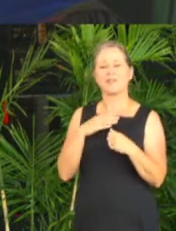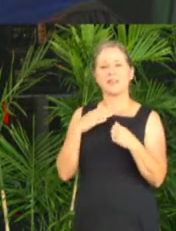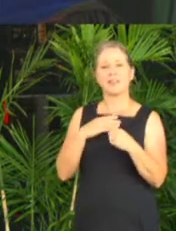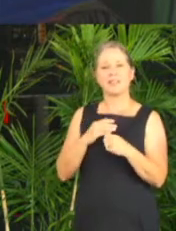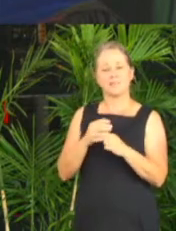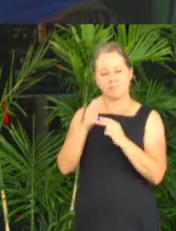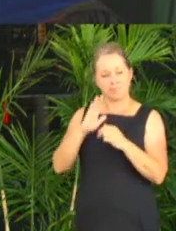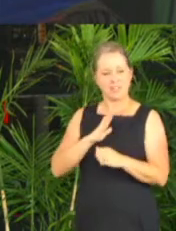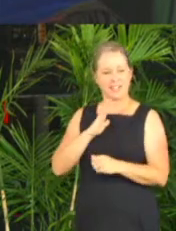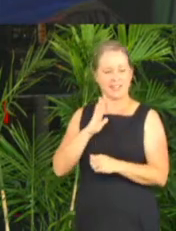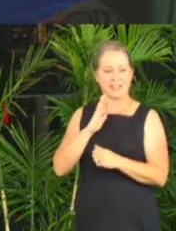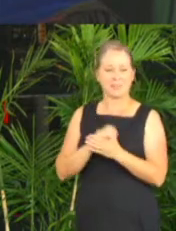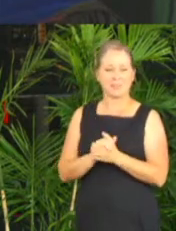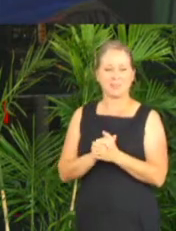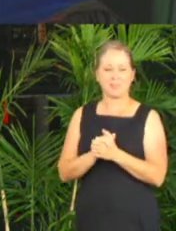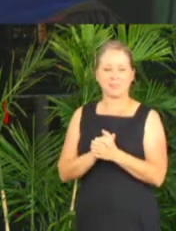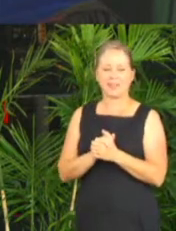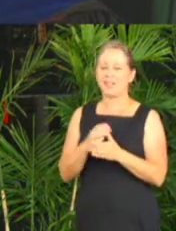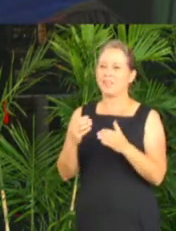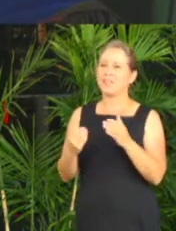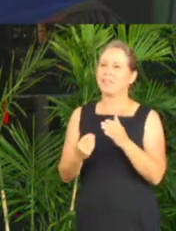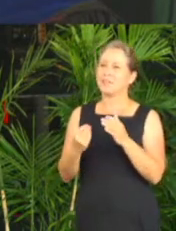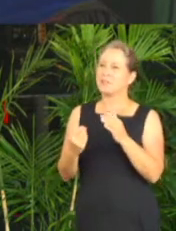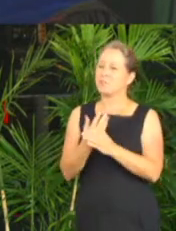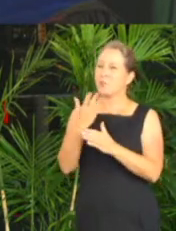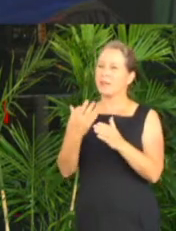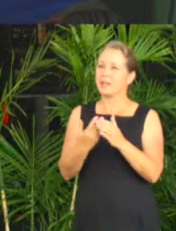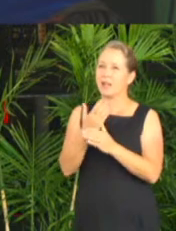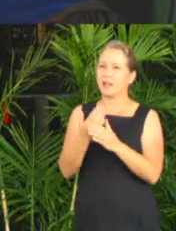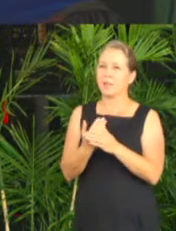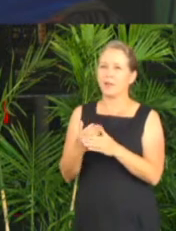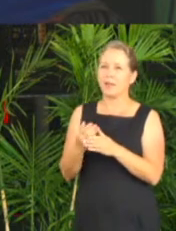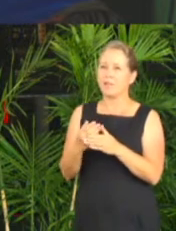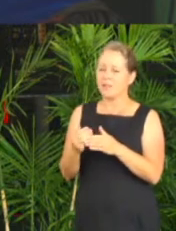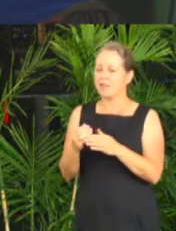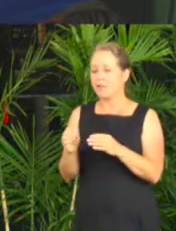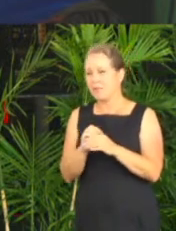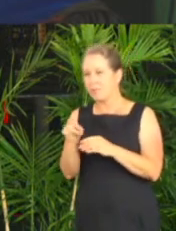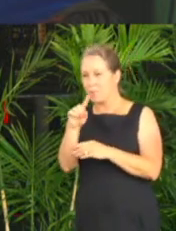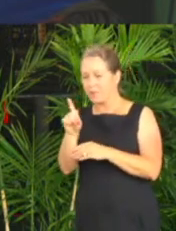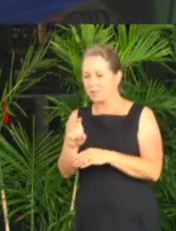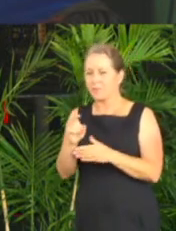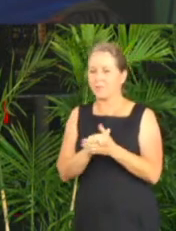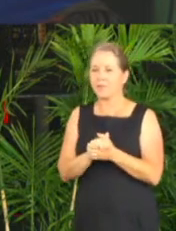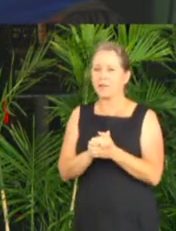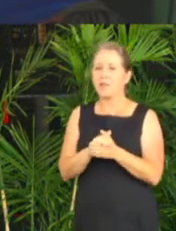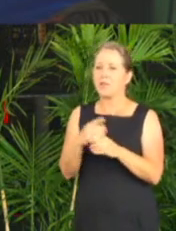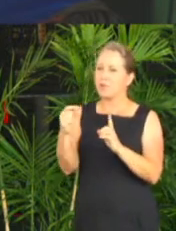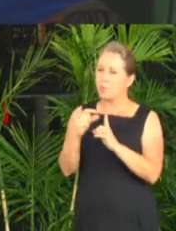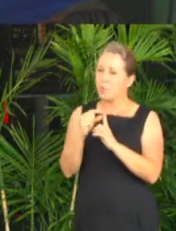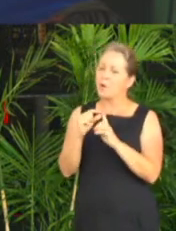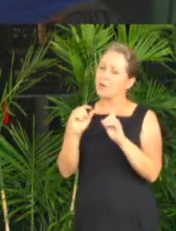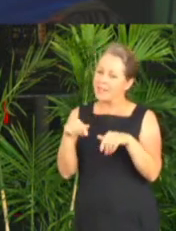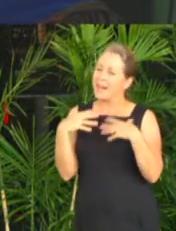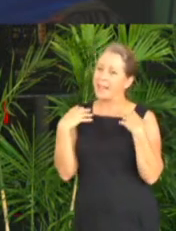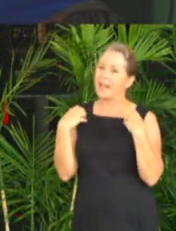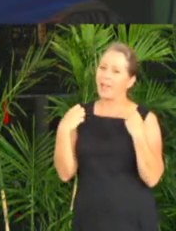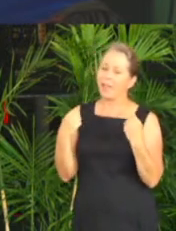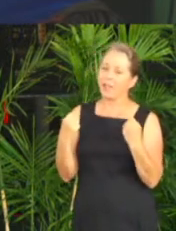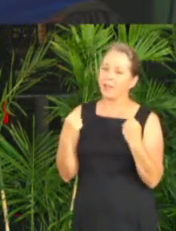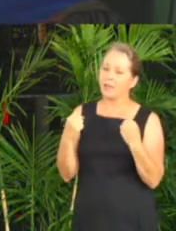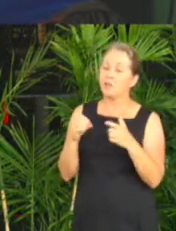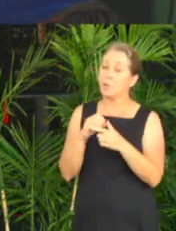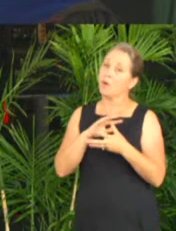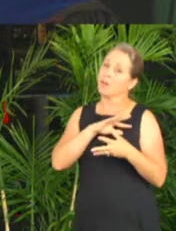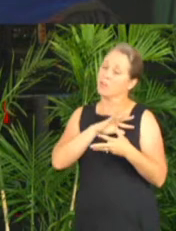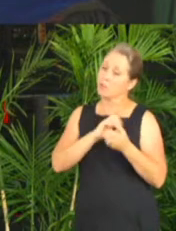dignity, and the springtime edge of the bleak question. No words can heal or